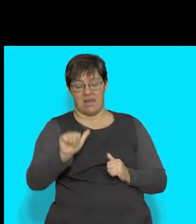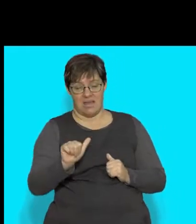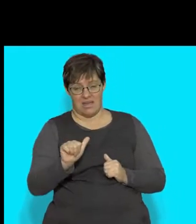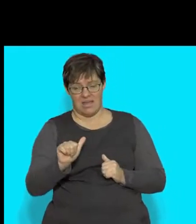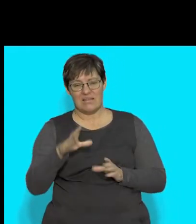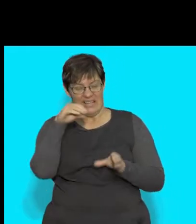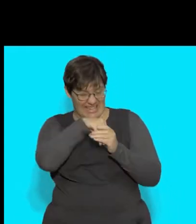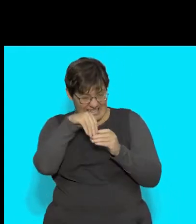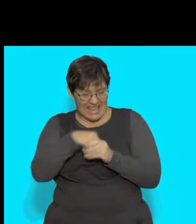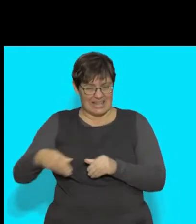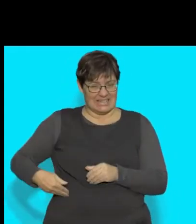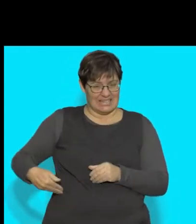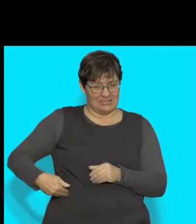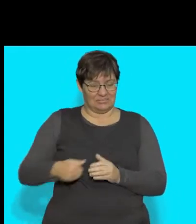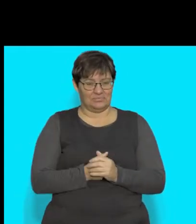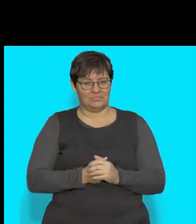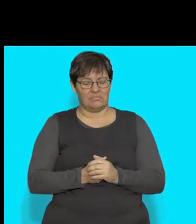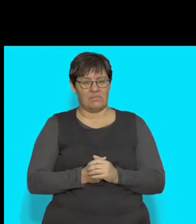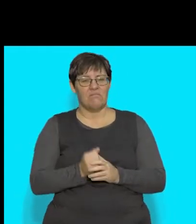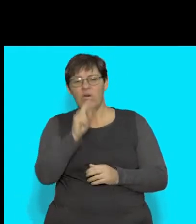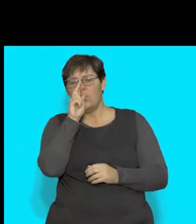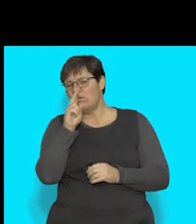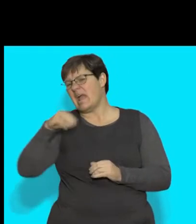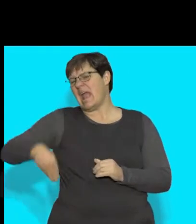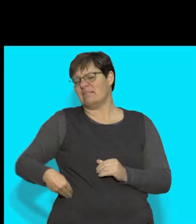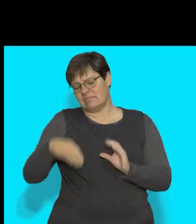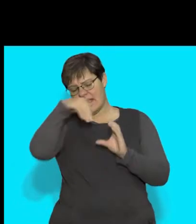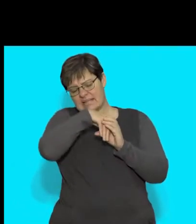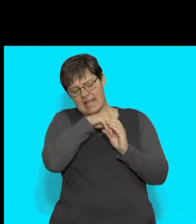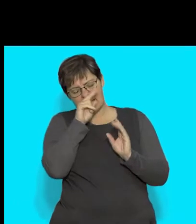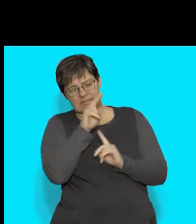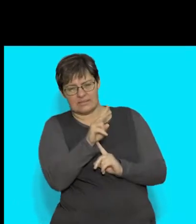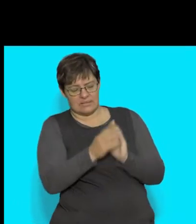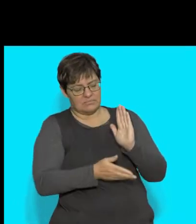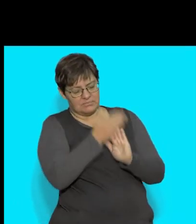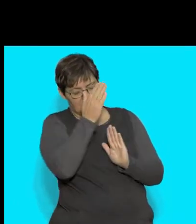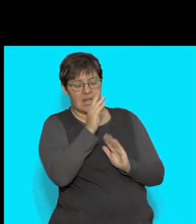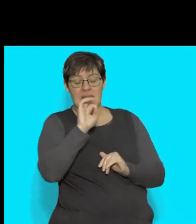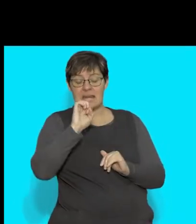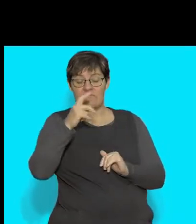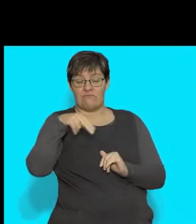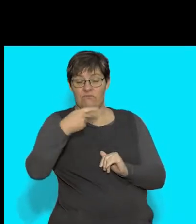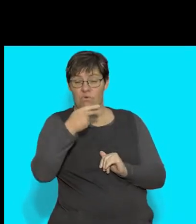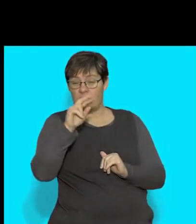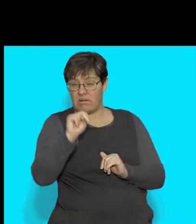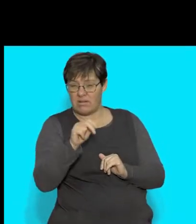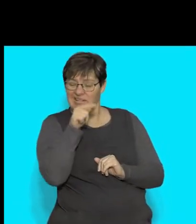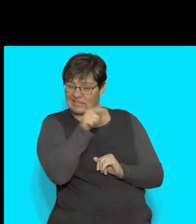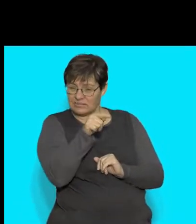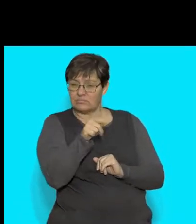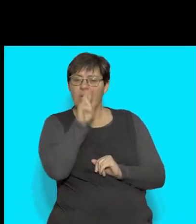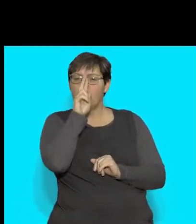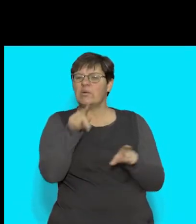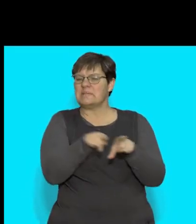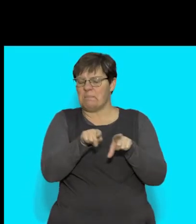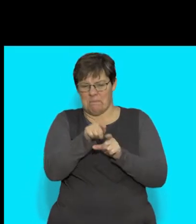Now, when we look at the inside of the kidney, when we look at the nephron, right, the nephron looks like this. And I